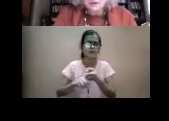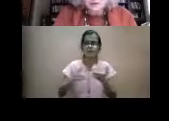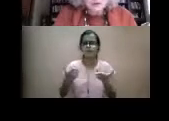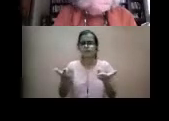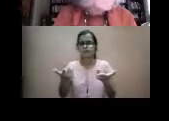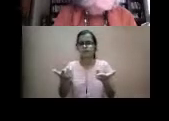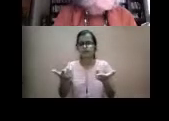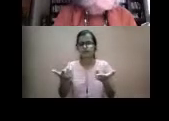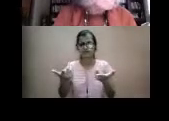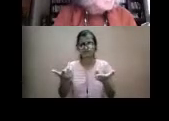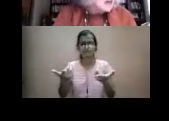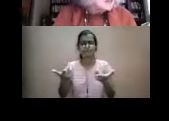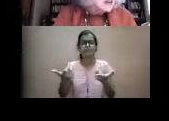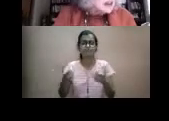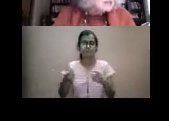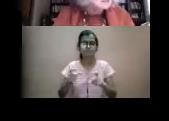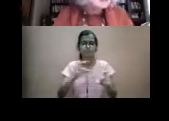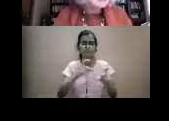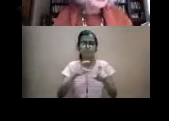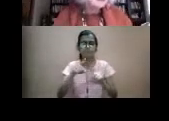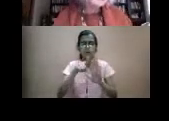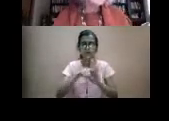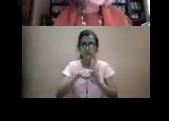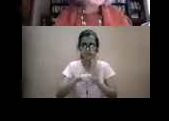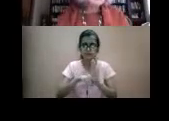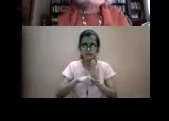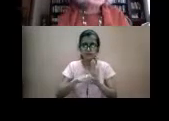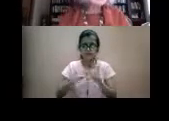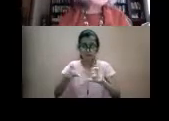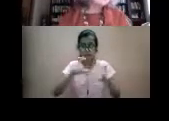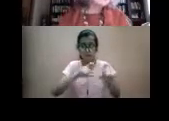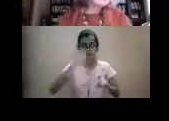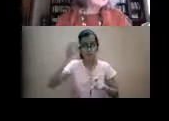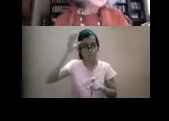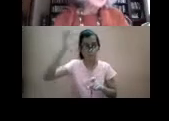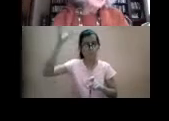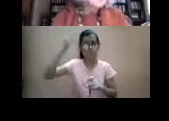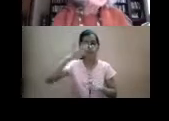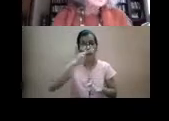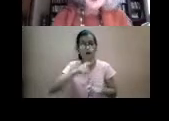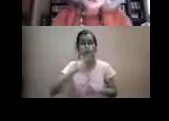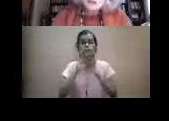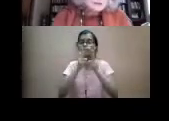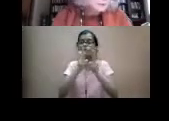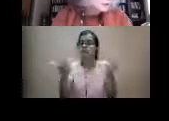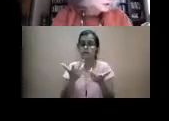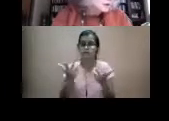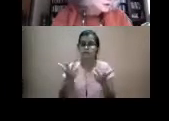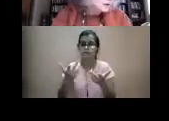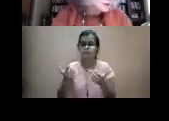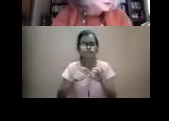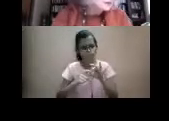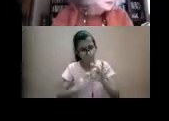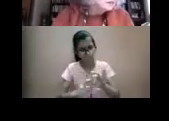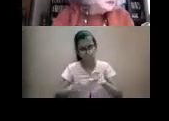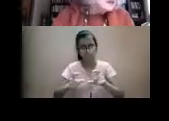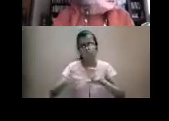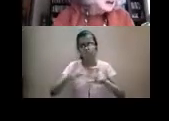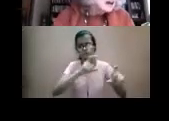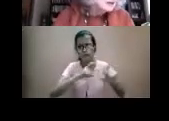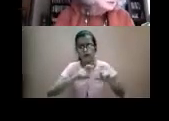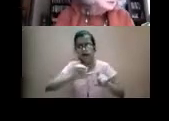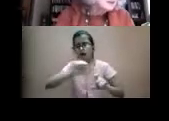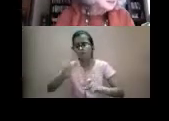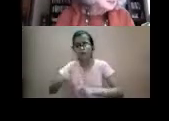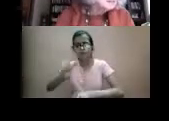cared for. The concept of care allows us to see that the question for a care ethics is